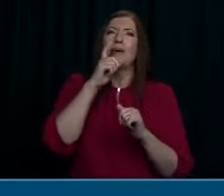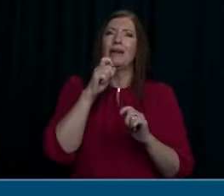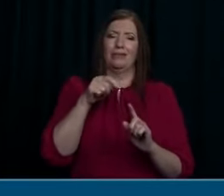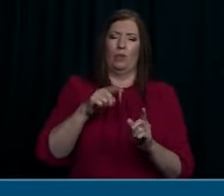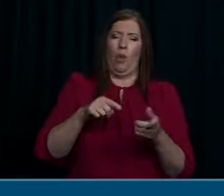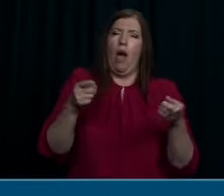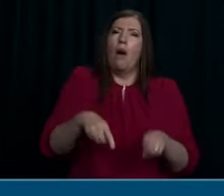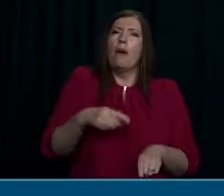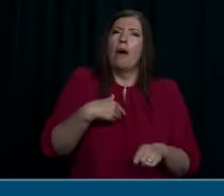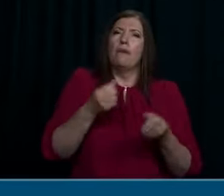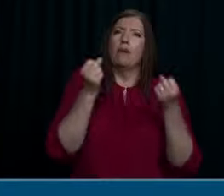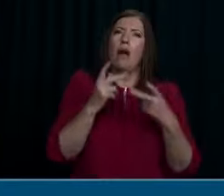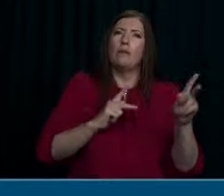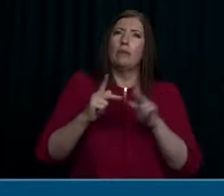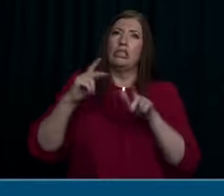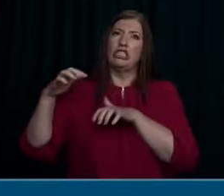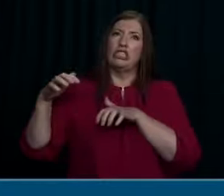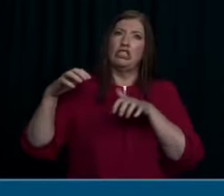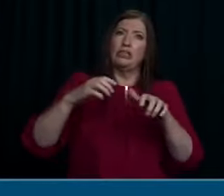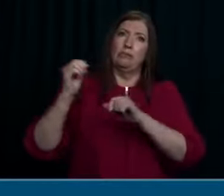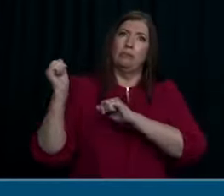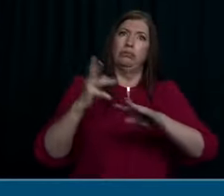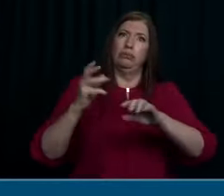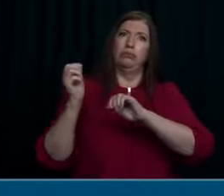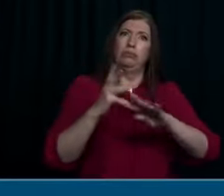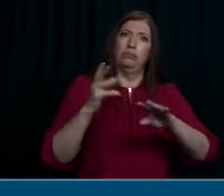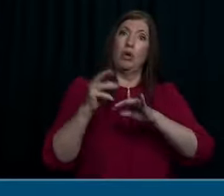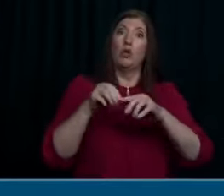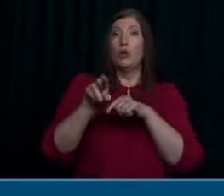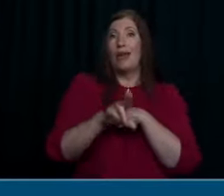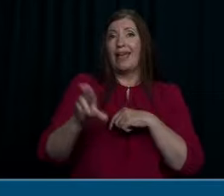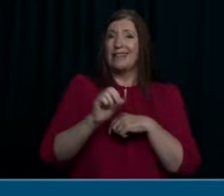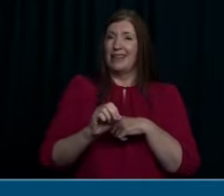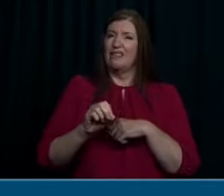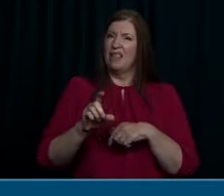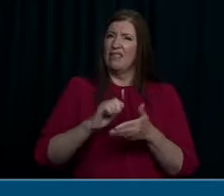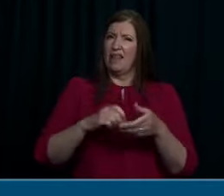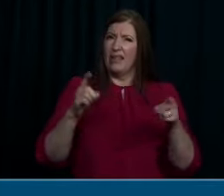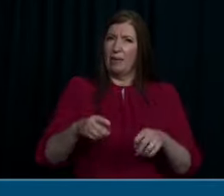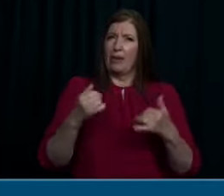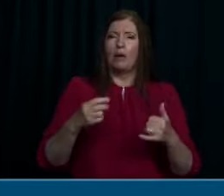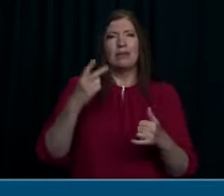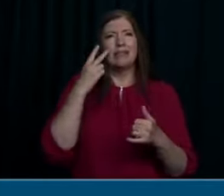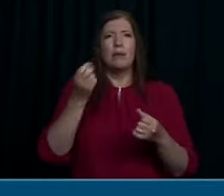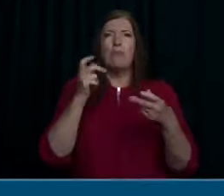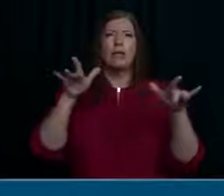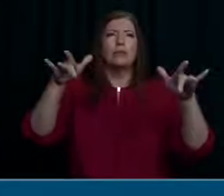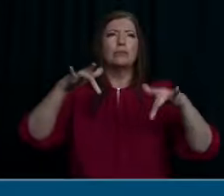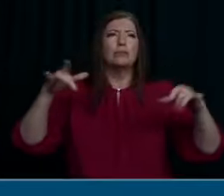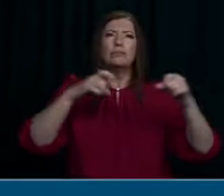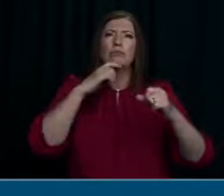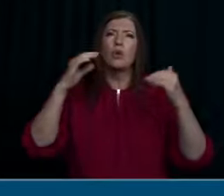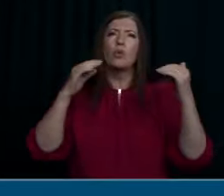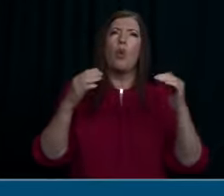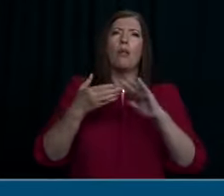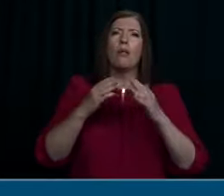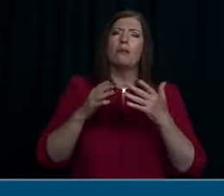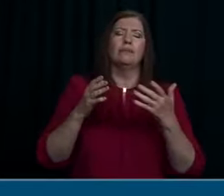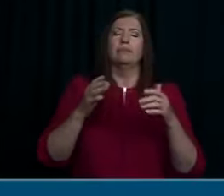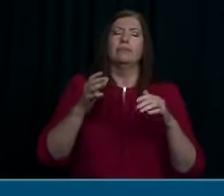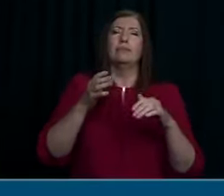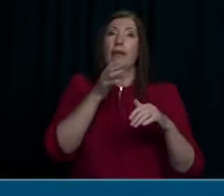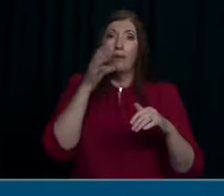happens when you have a lot of people coming into the country as we do. And we see this especially in rural environments where we already don't have a lot of emergency